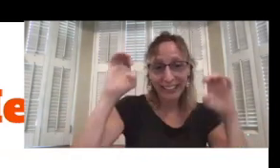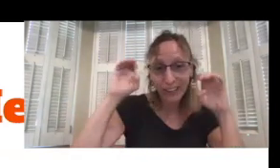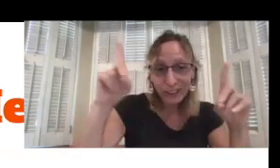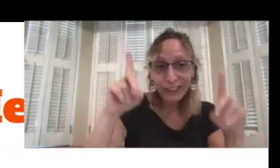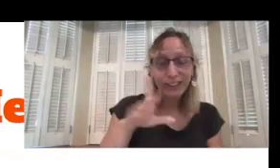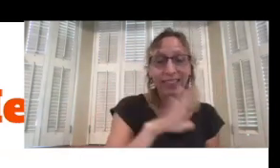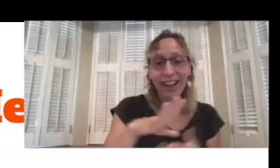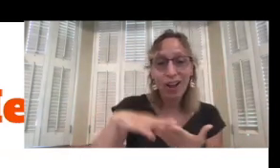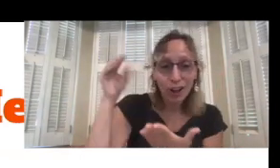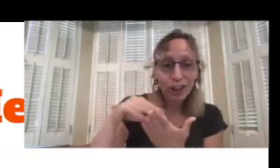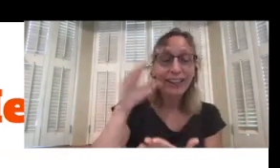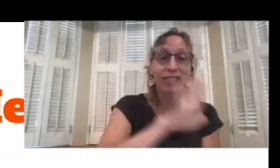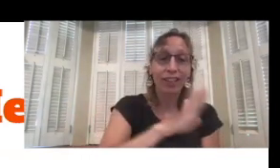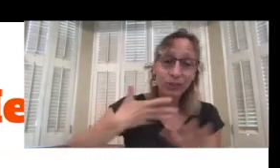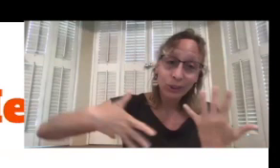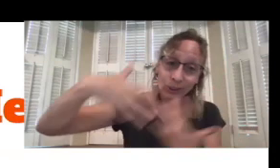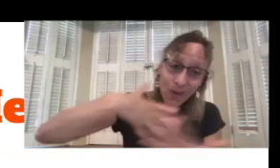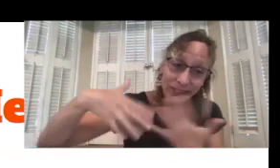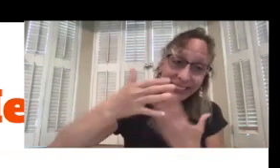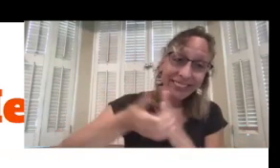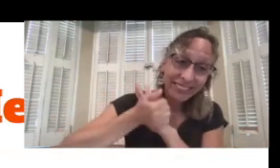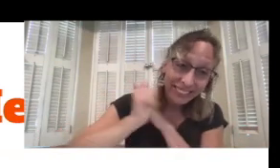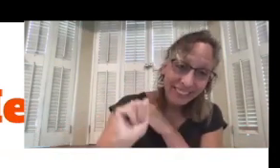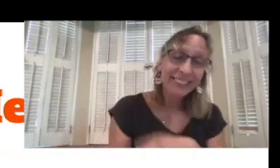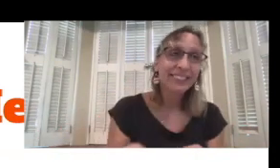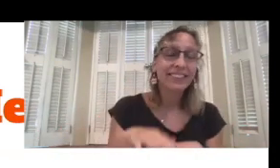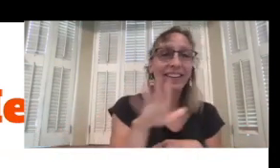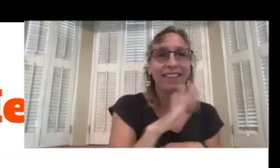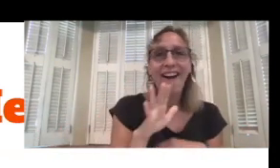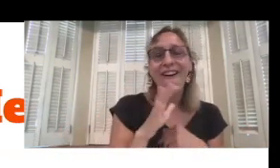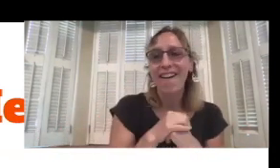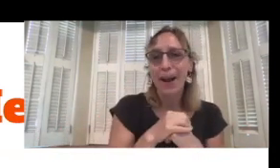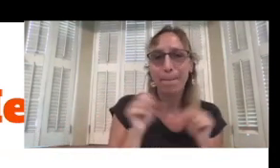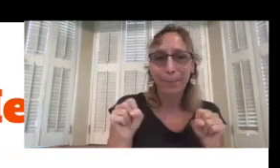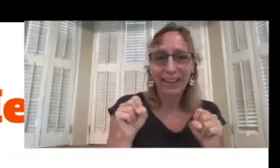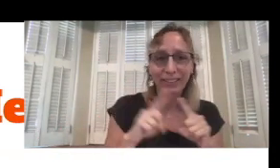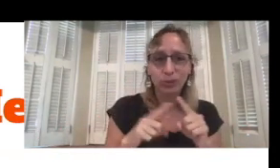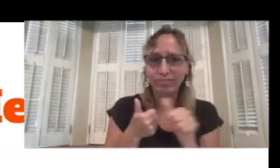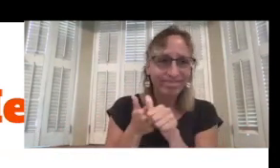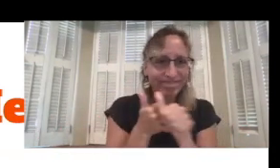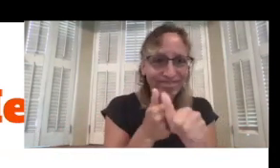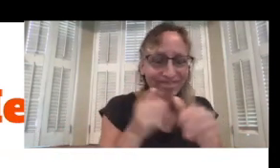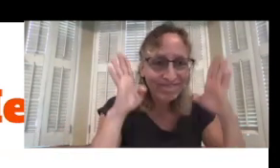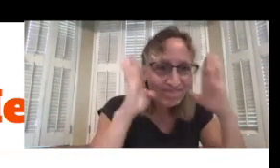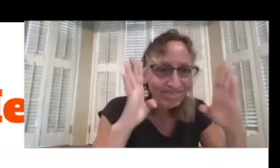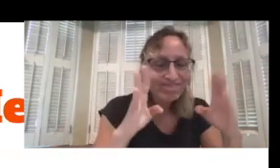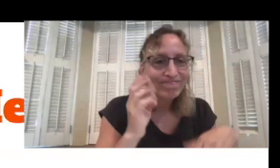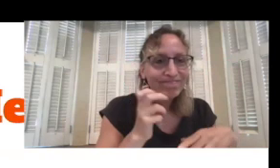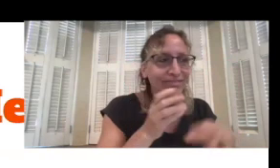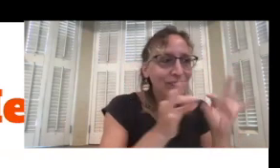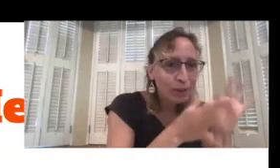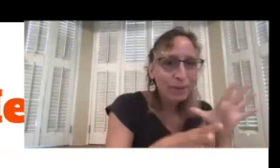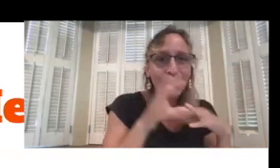language experience, their education, their learning, their social emotional skills, as well as